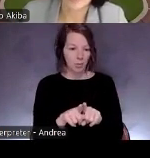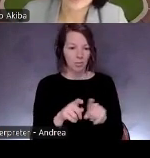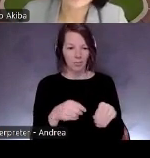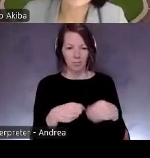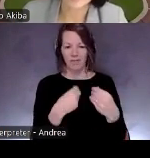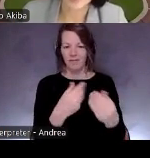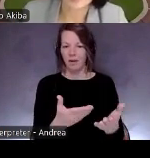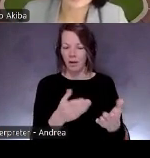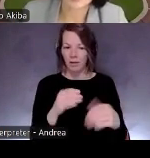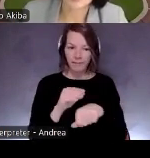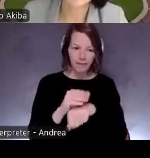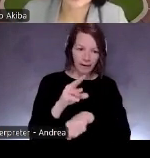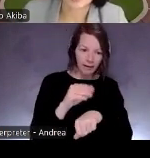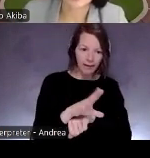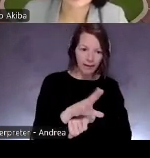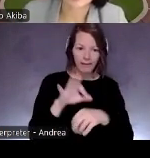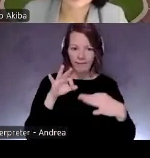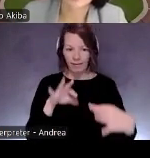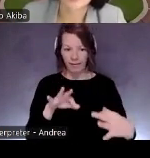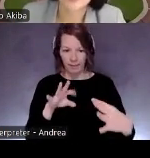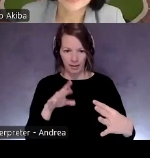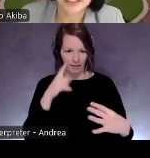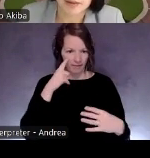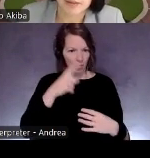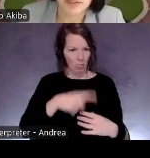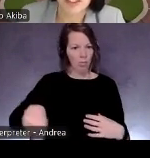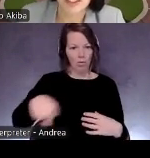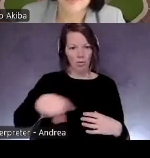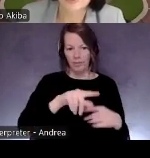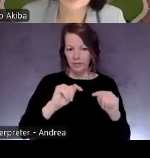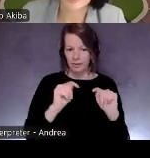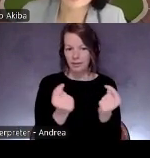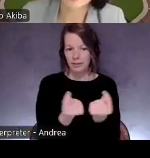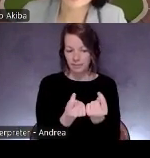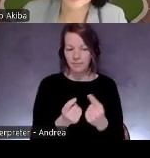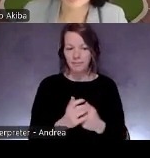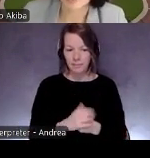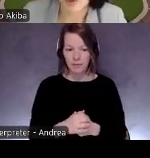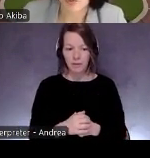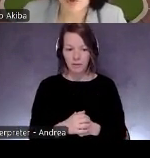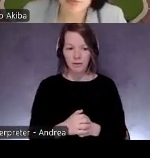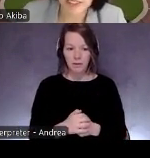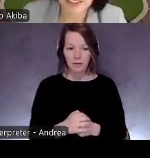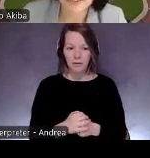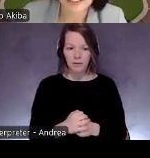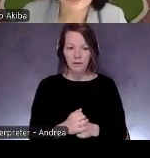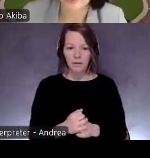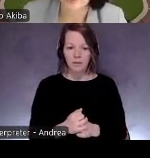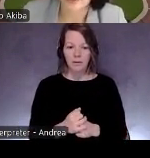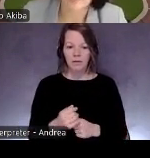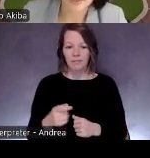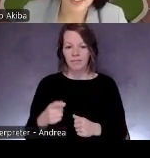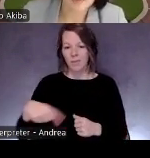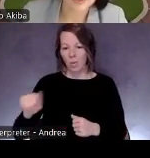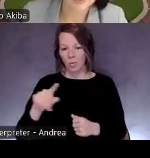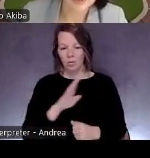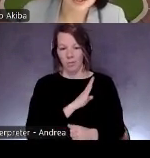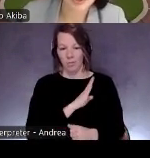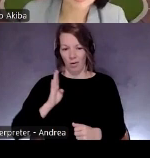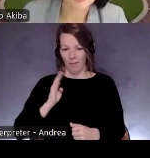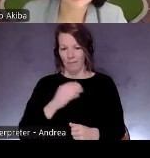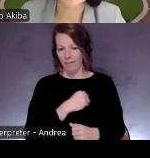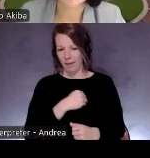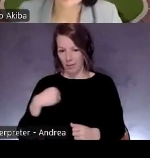provide advice and guidance to the editorial team by attending the editorial board meetings at